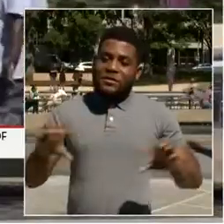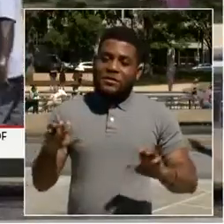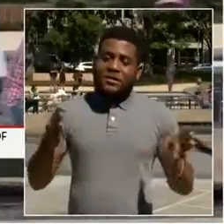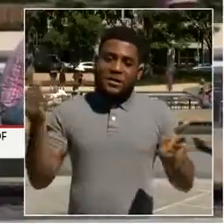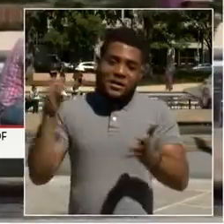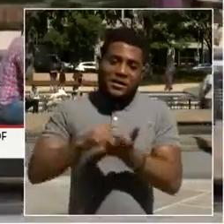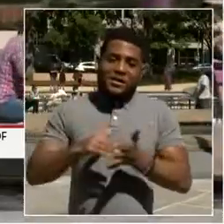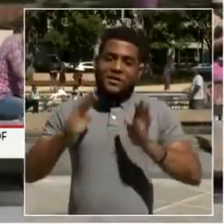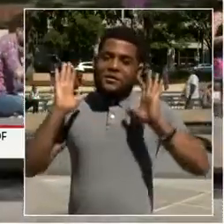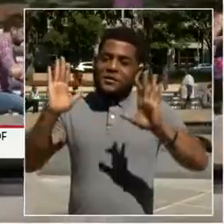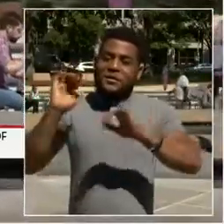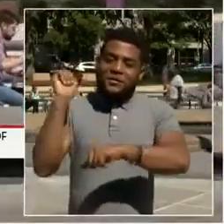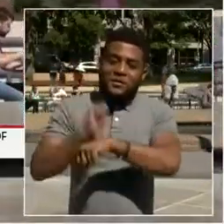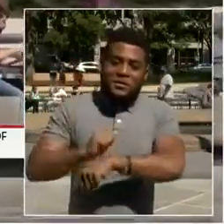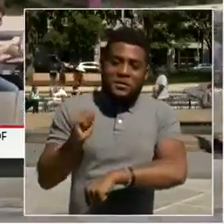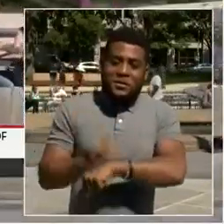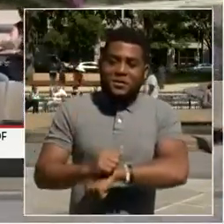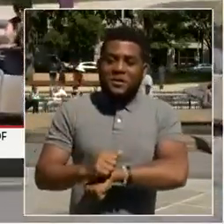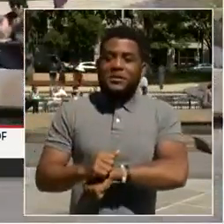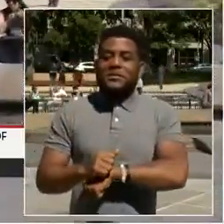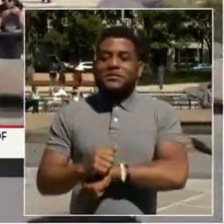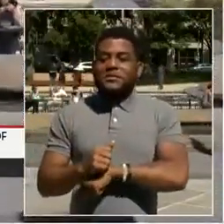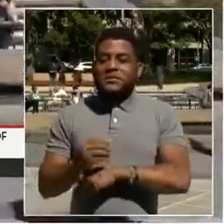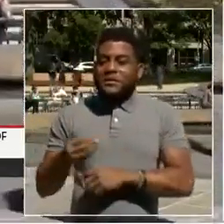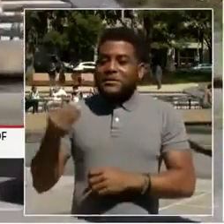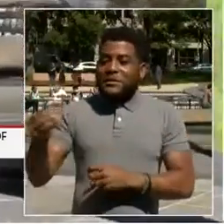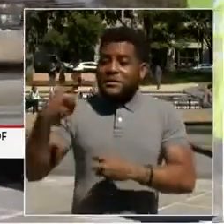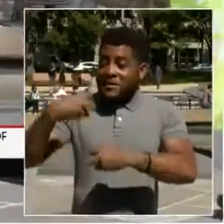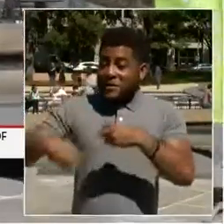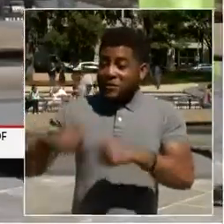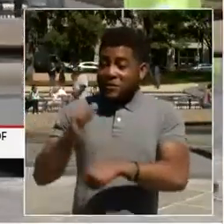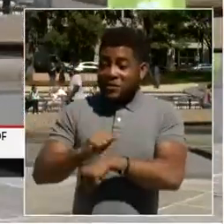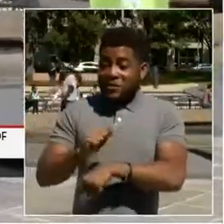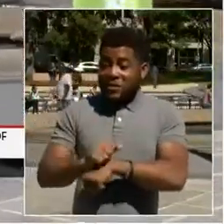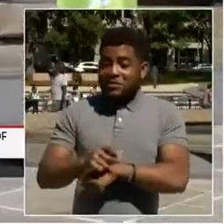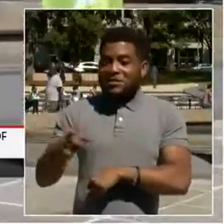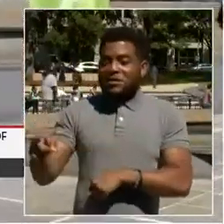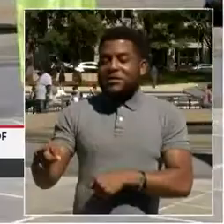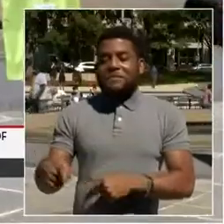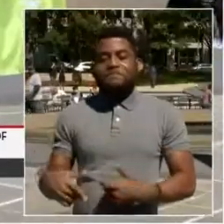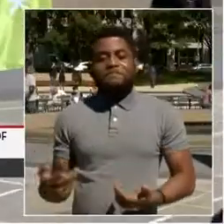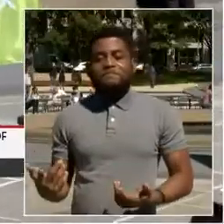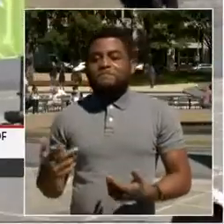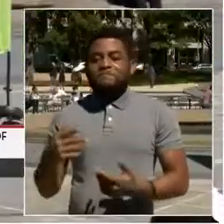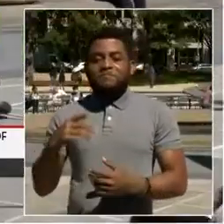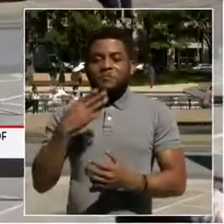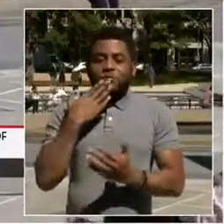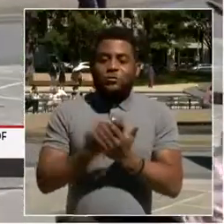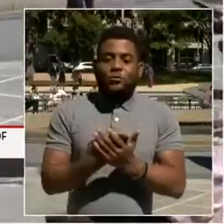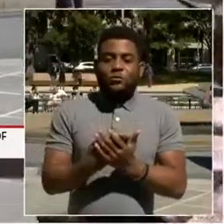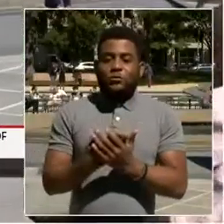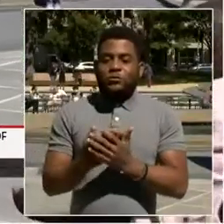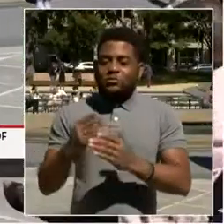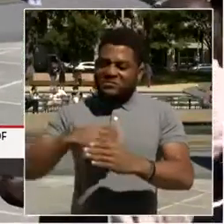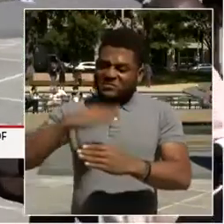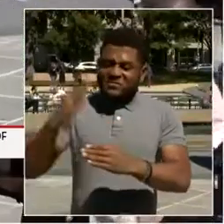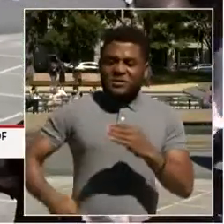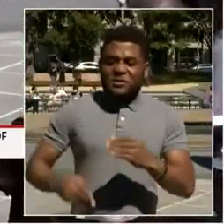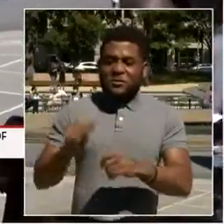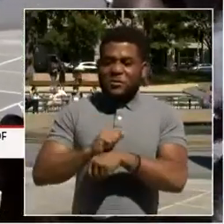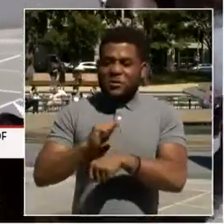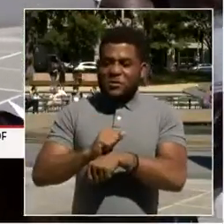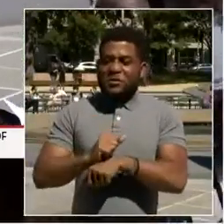We give you a hard job to do, and you just knock it out the park. And I hope you are proud of the